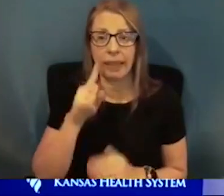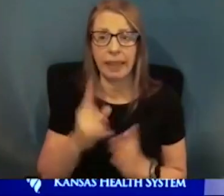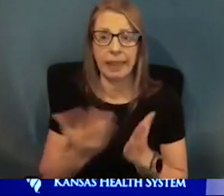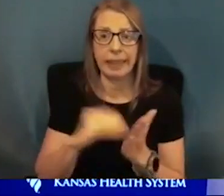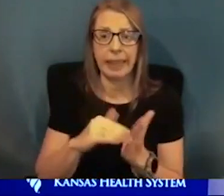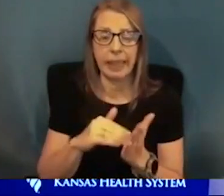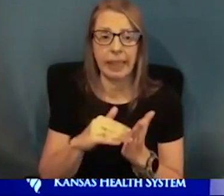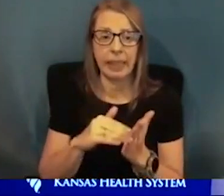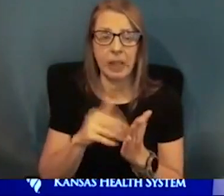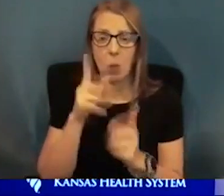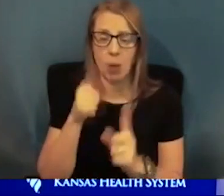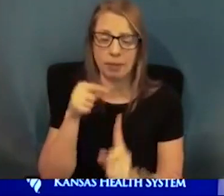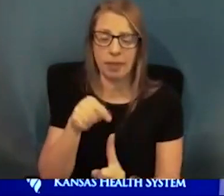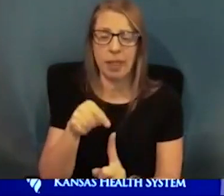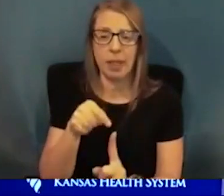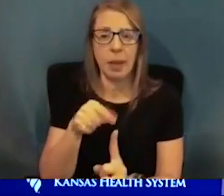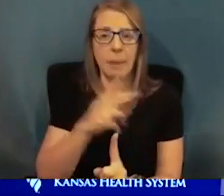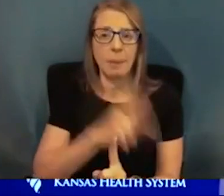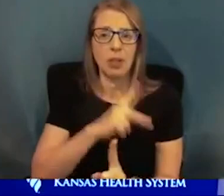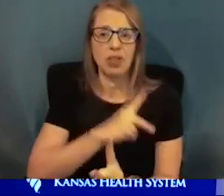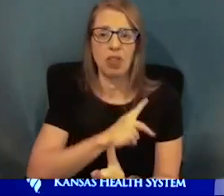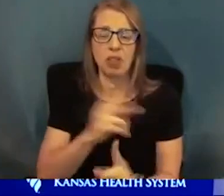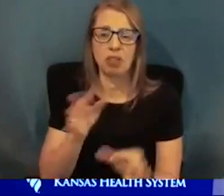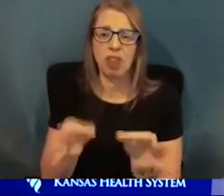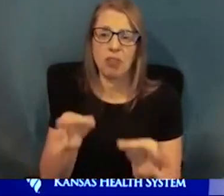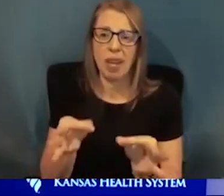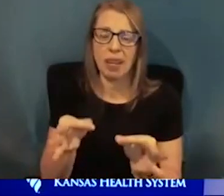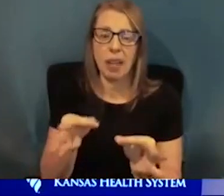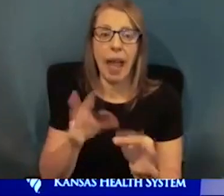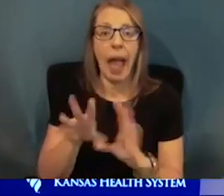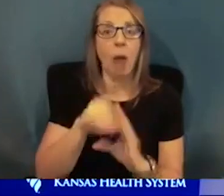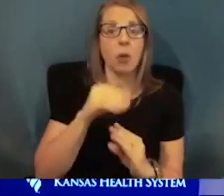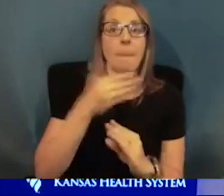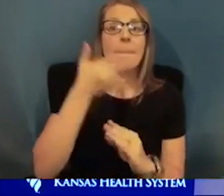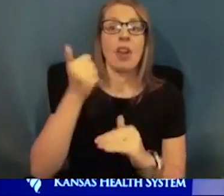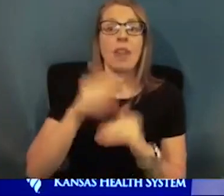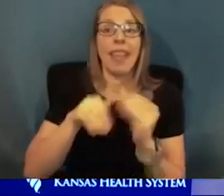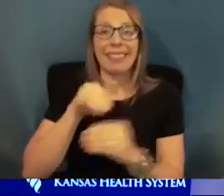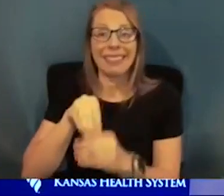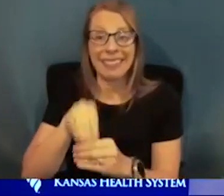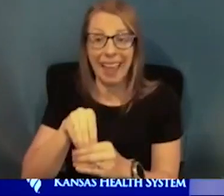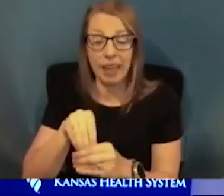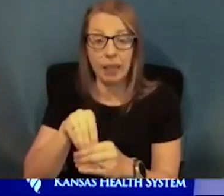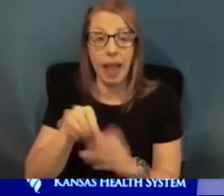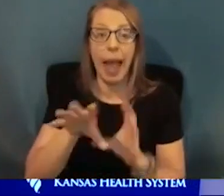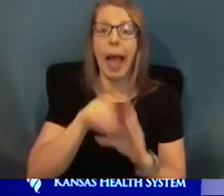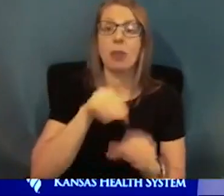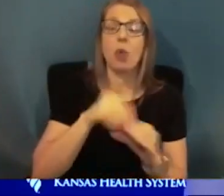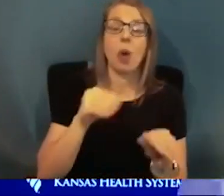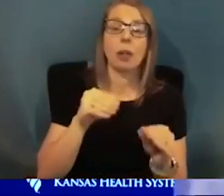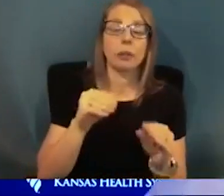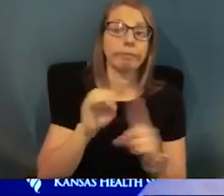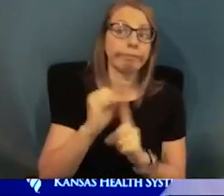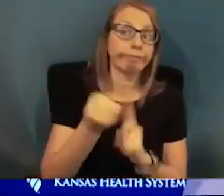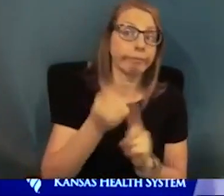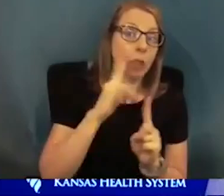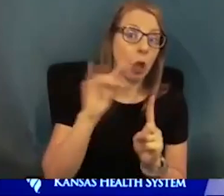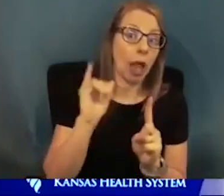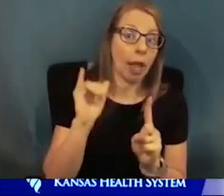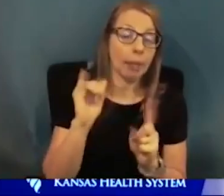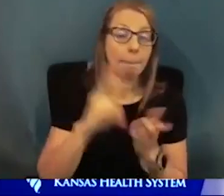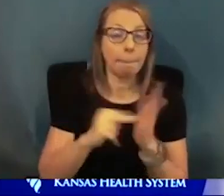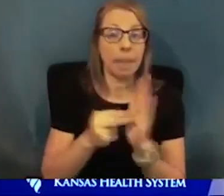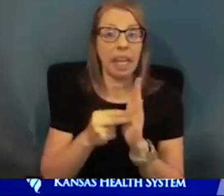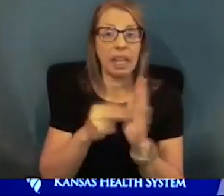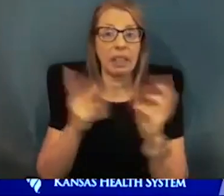personal judgment. Again, outdoors is better than indoors. What is that outdoor scene like? Are you going to be jammed in